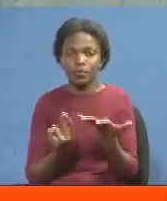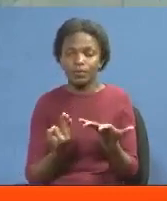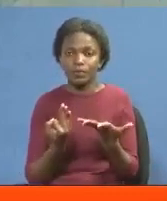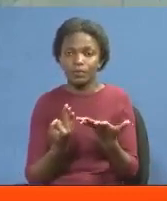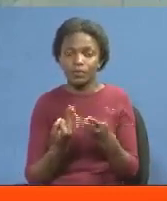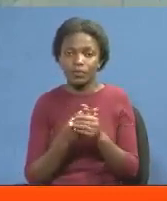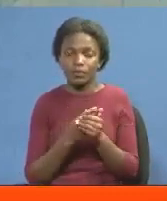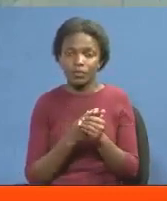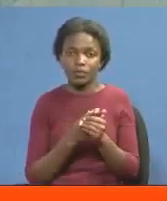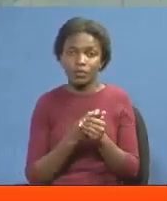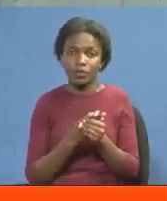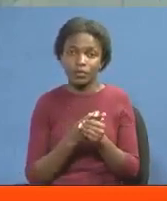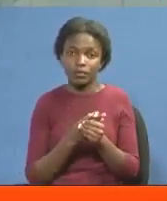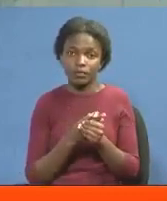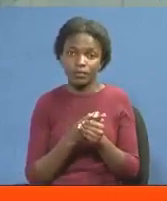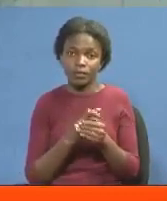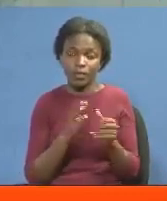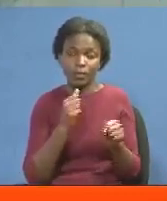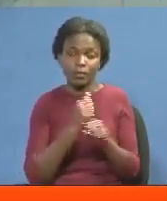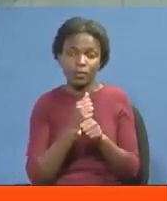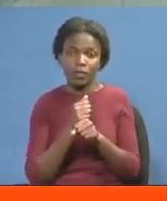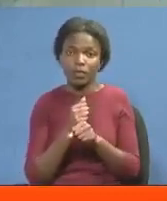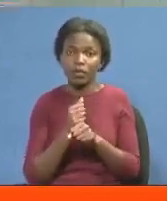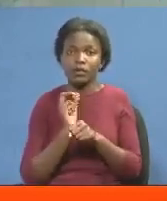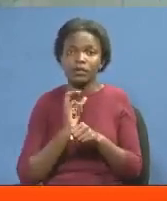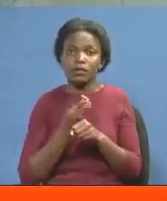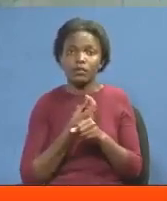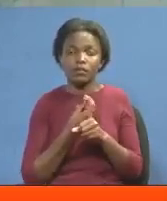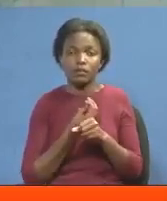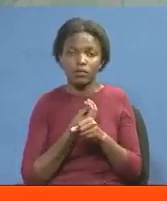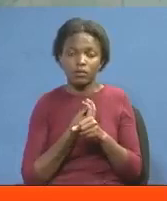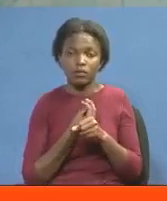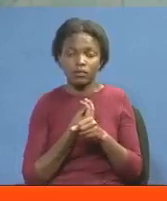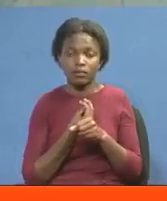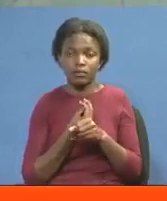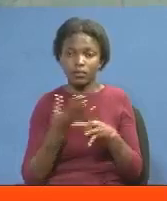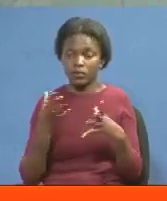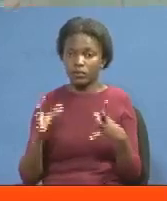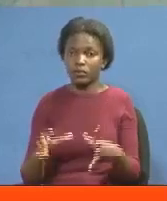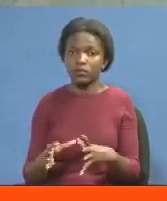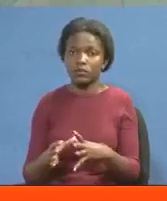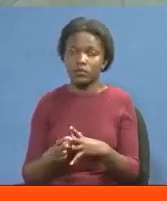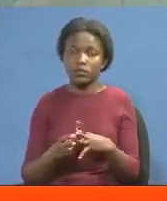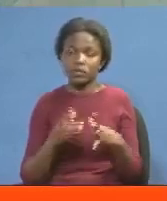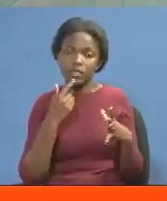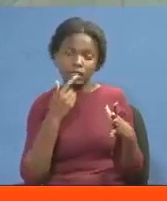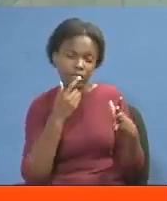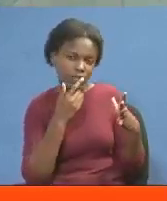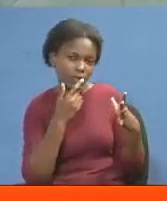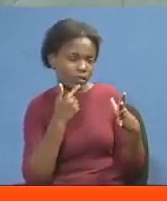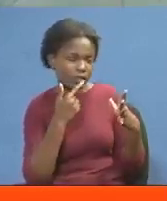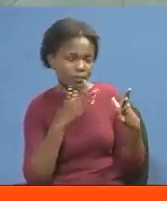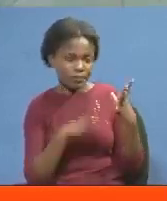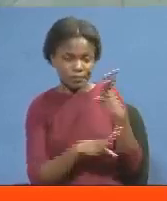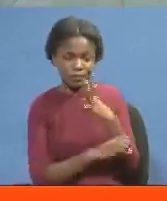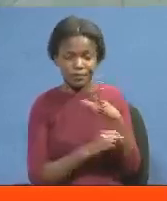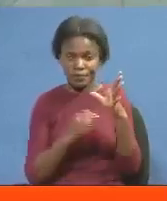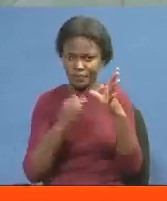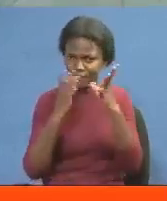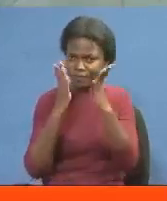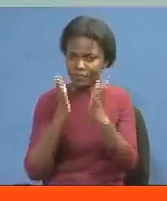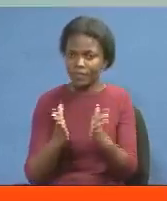work into those refugee camps that makes us cumulatively dub them as terrorists and want to deport them. If we